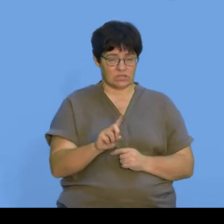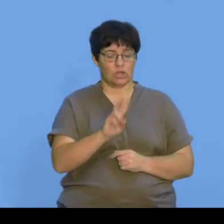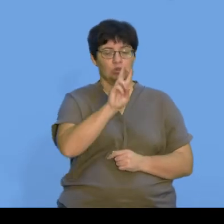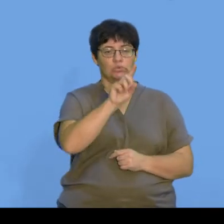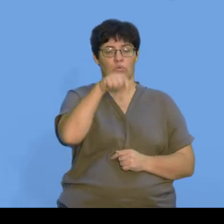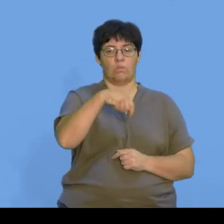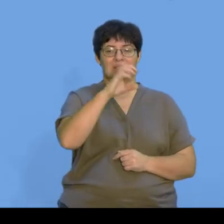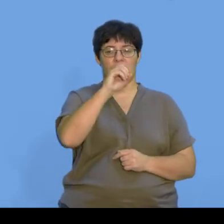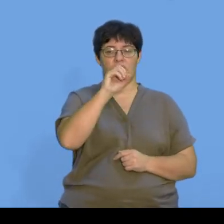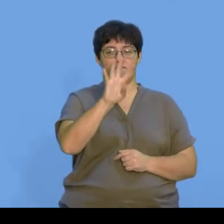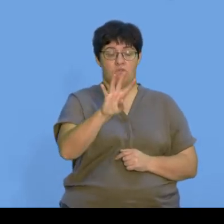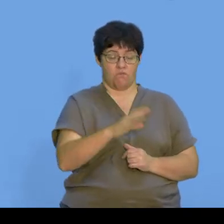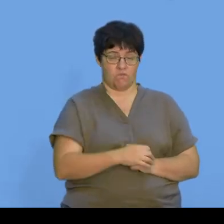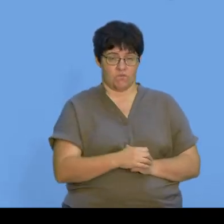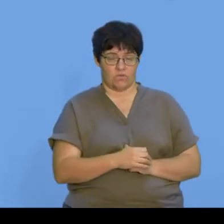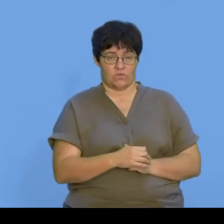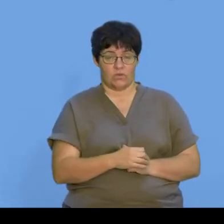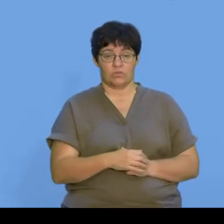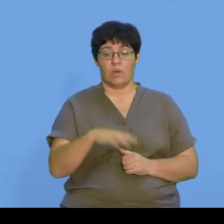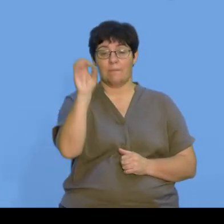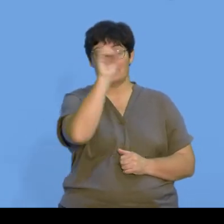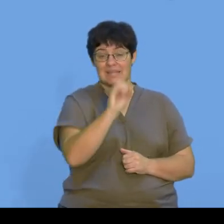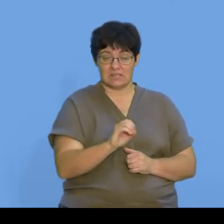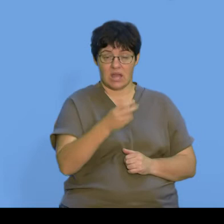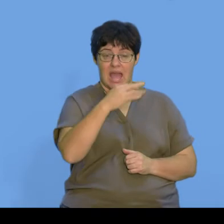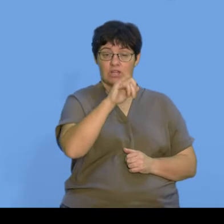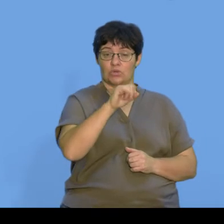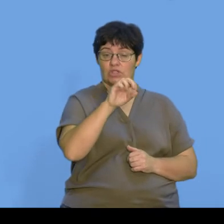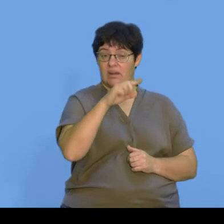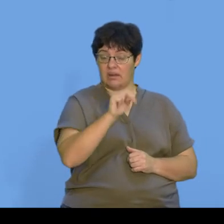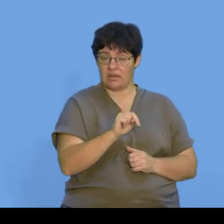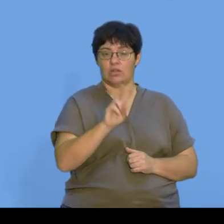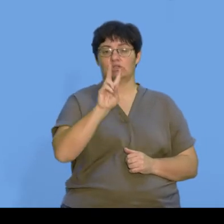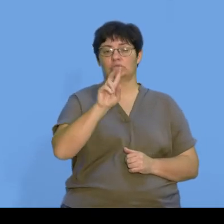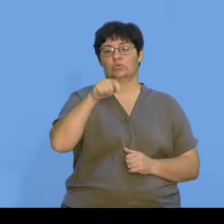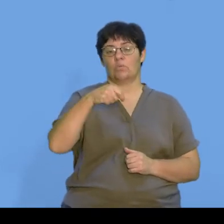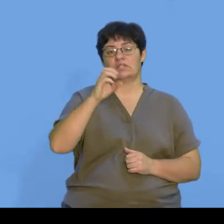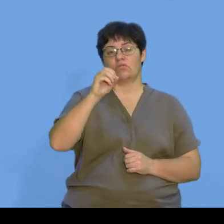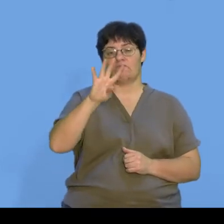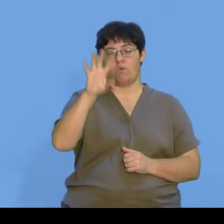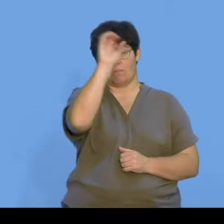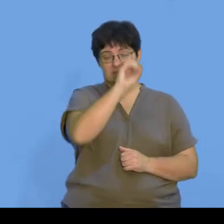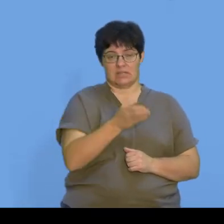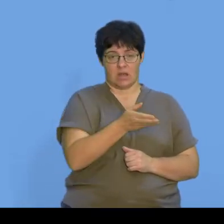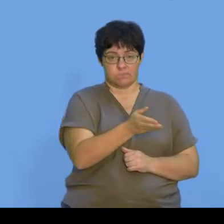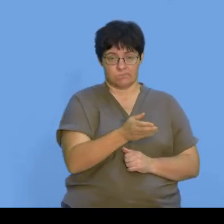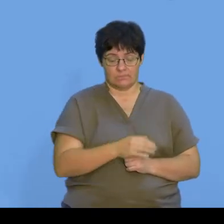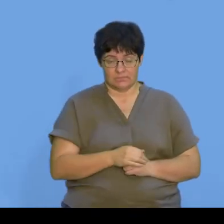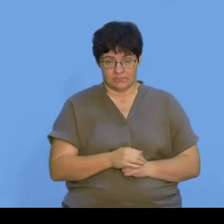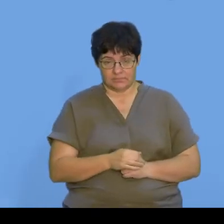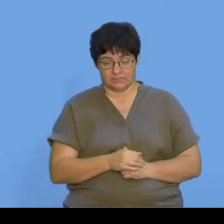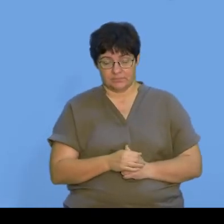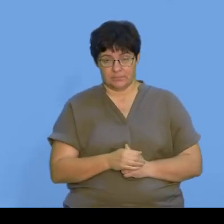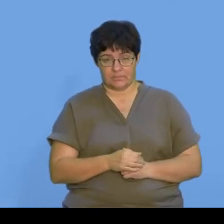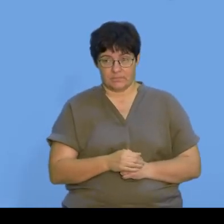us? 2,04, okay? So the percentage of hydrogen here is 2,04, right?